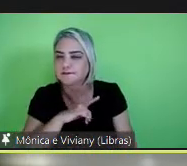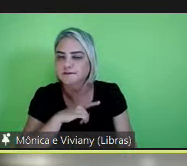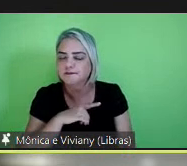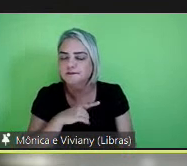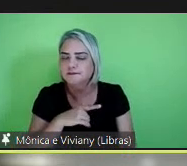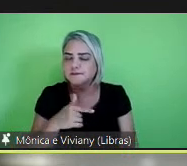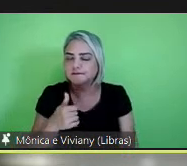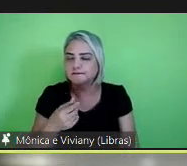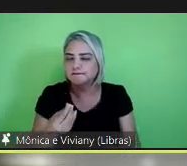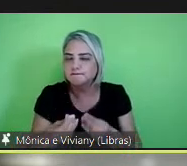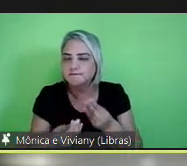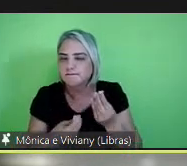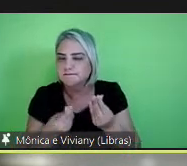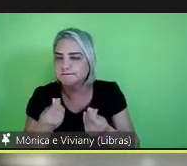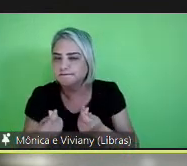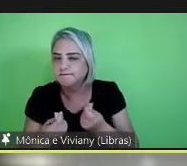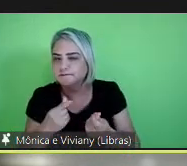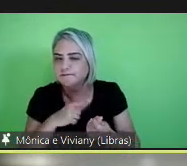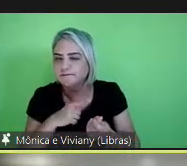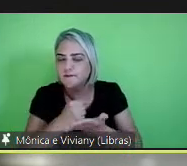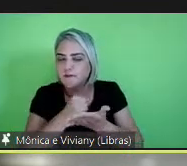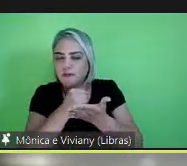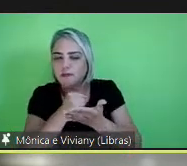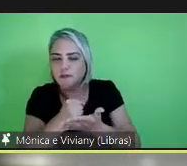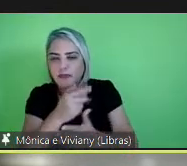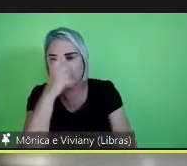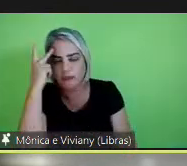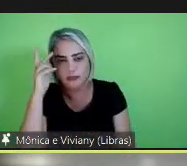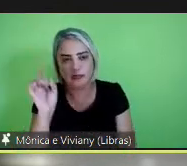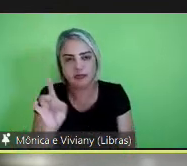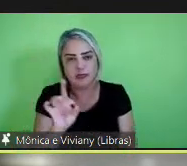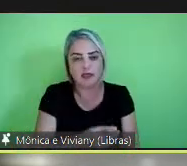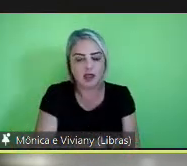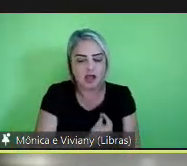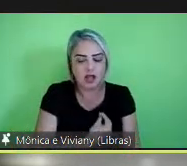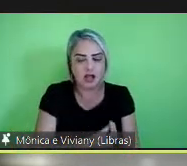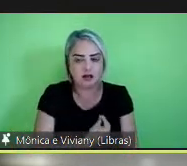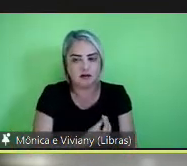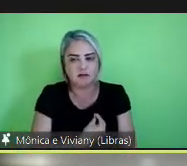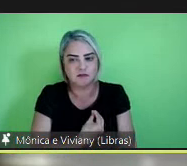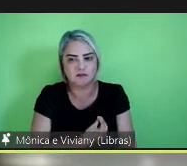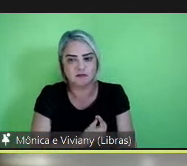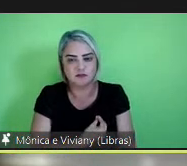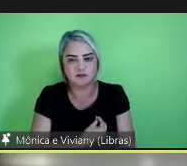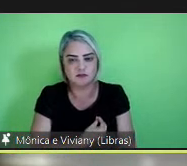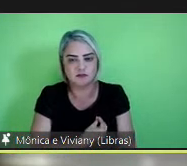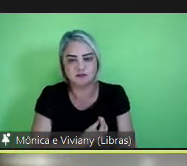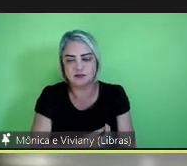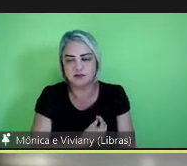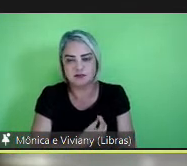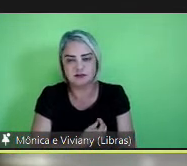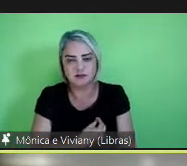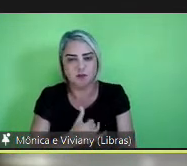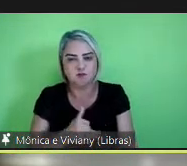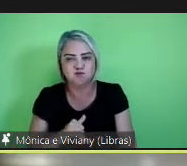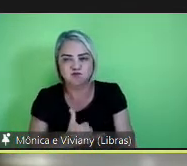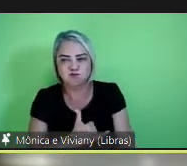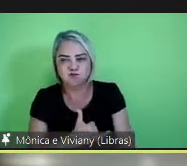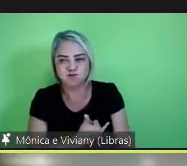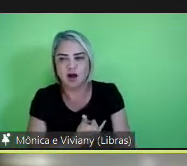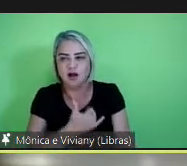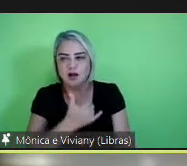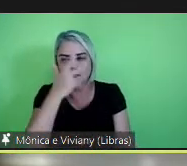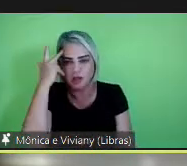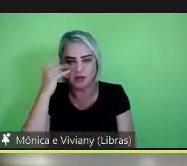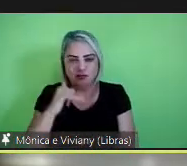to support individuals who are living with excess weight, whether that's being overweight or living with obesity. But we need to make sure that for